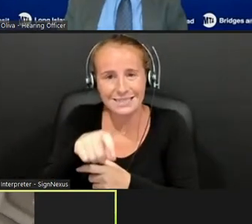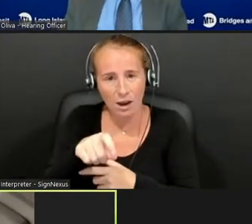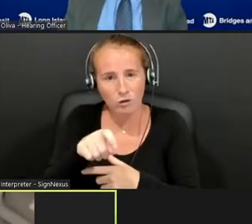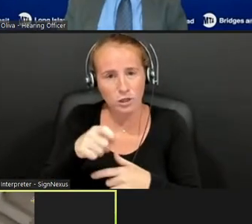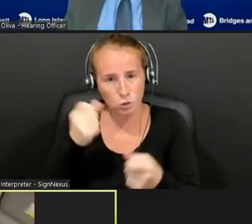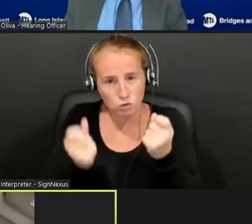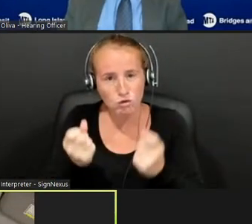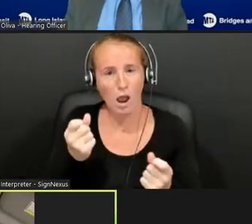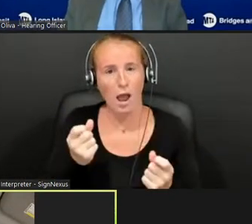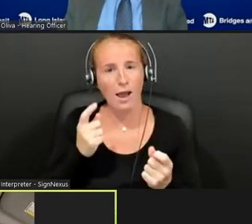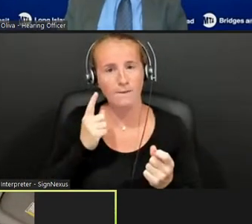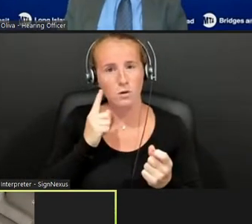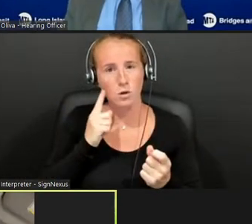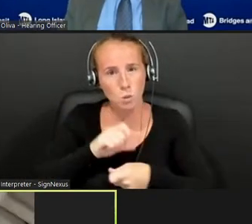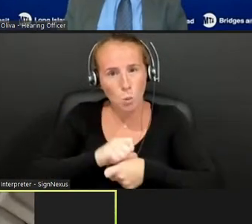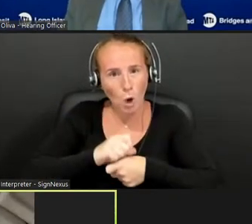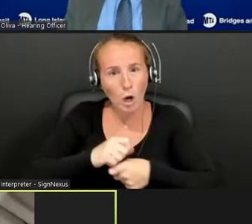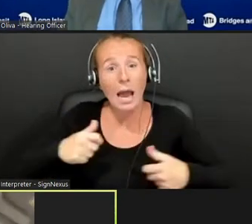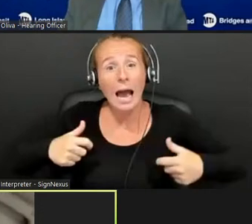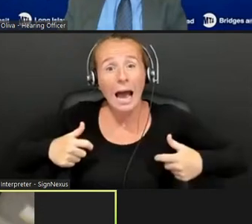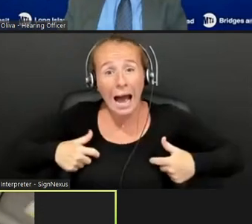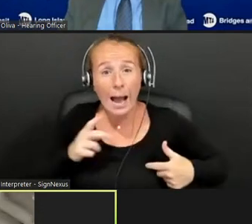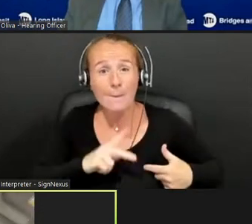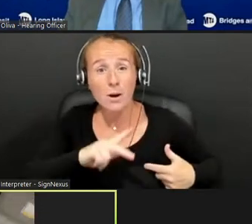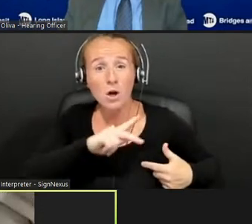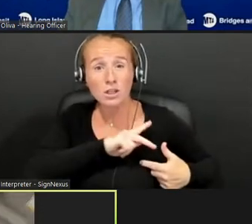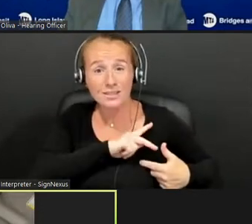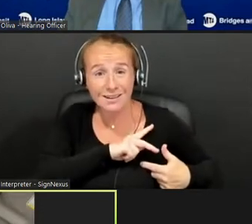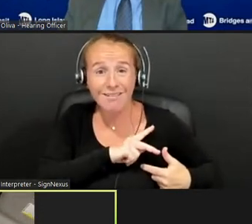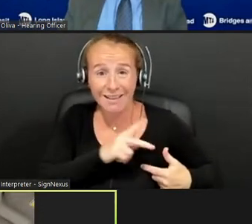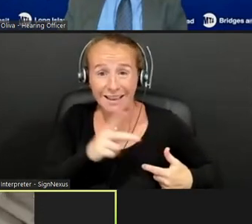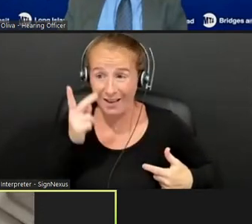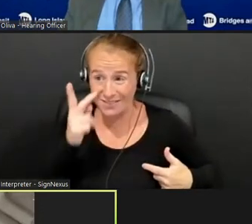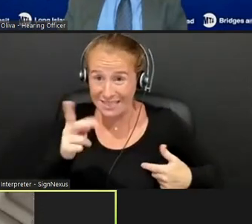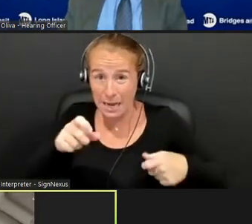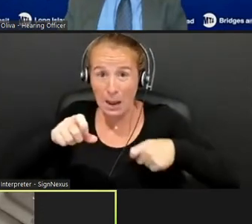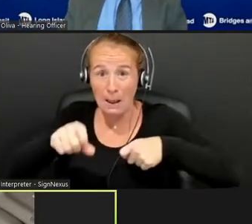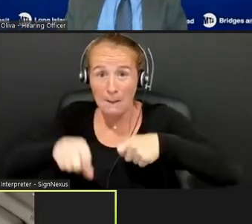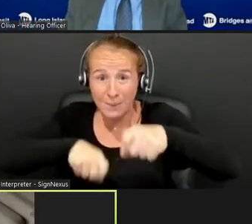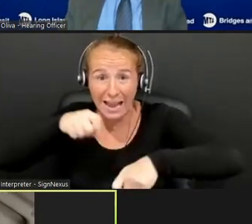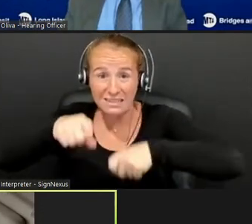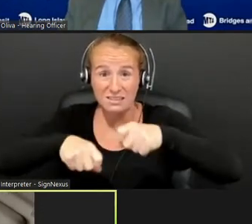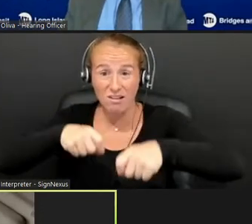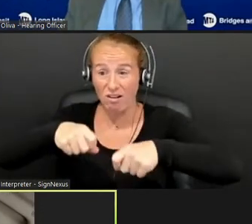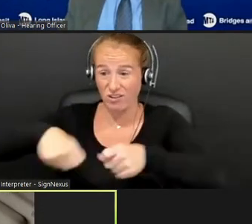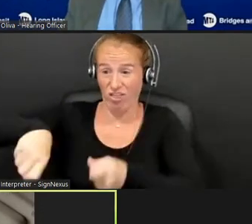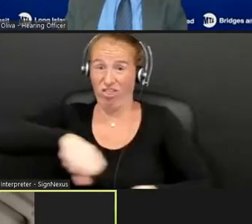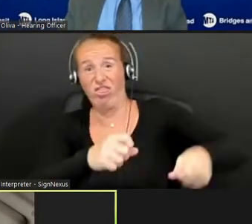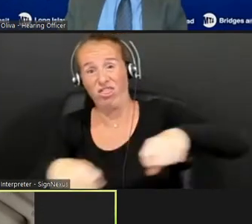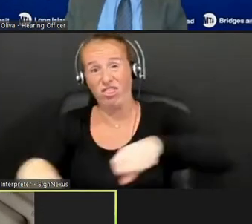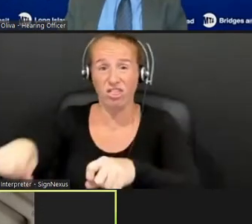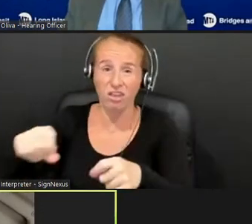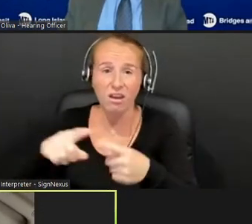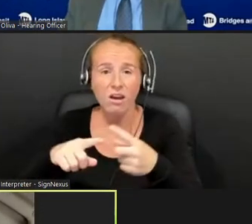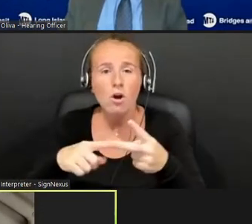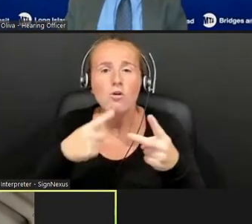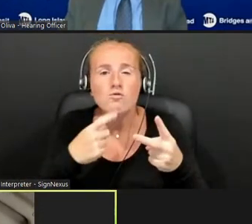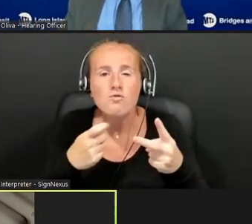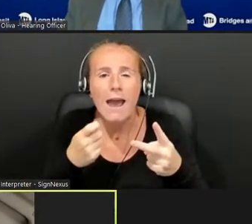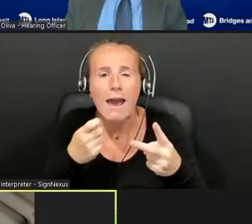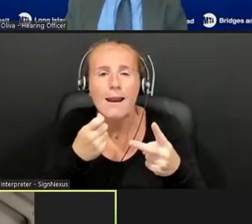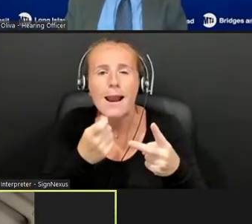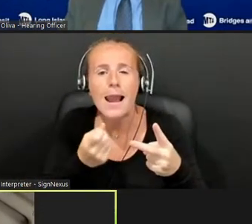I I personally have seen lots of bicyclists driving recklessly running a red light driving on a one-way Street